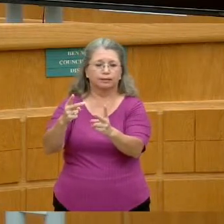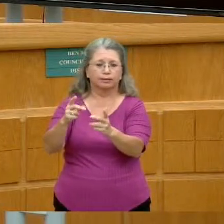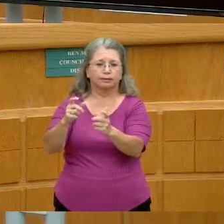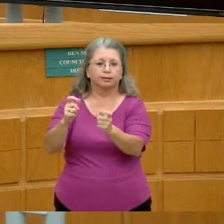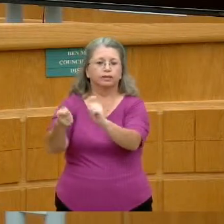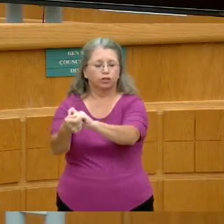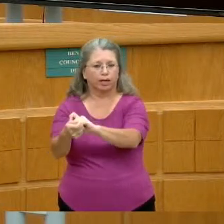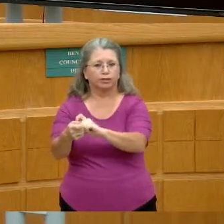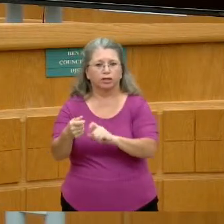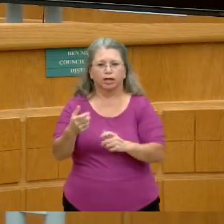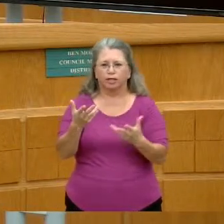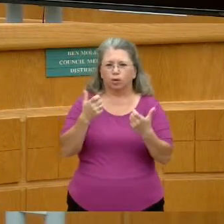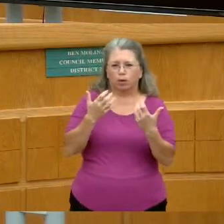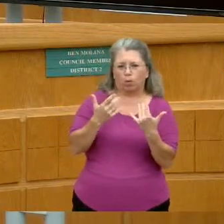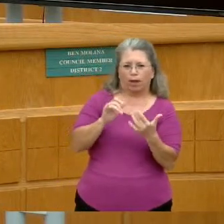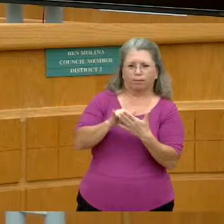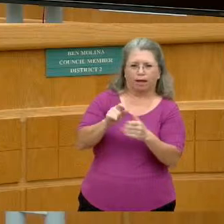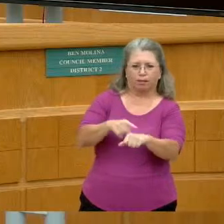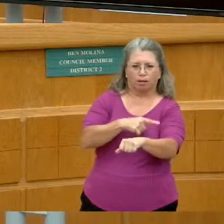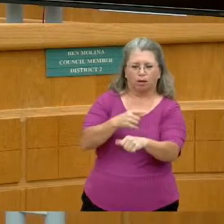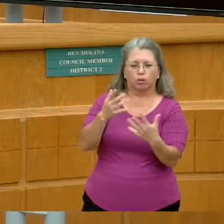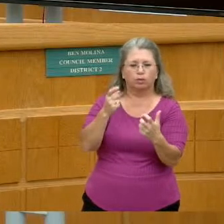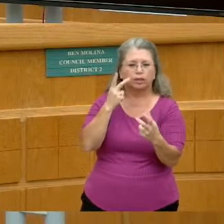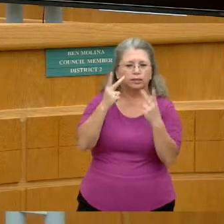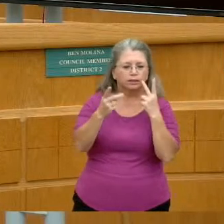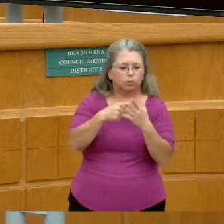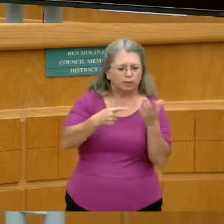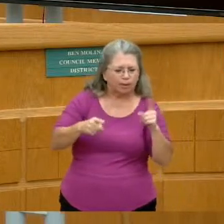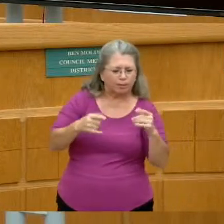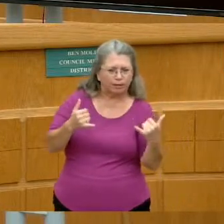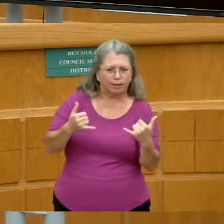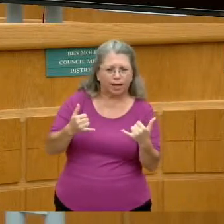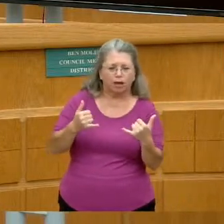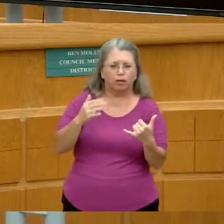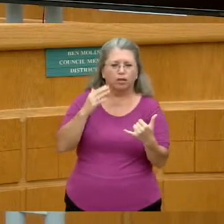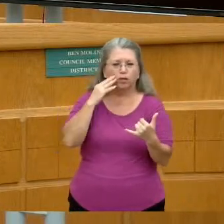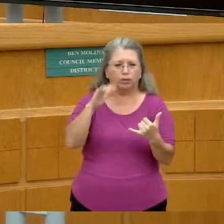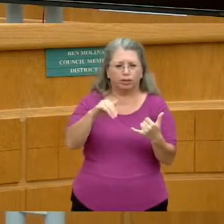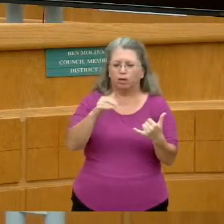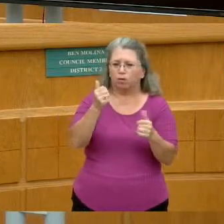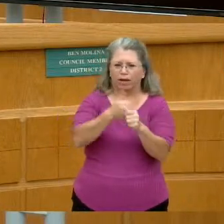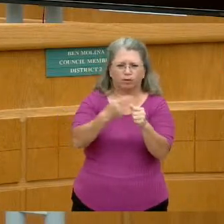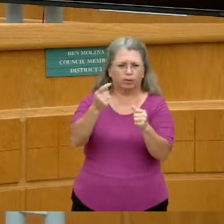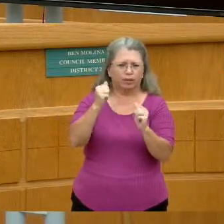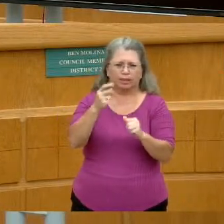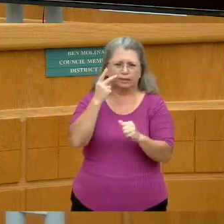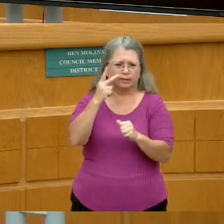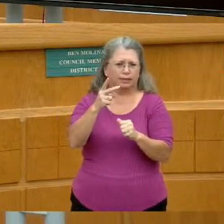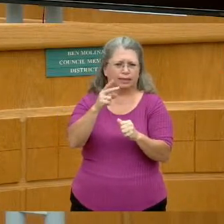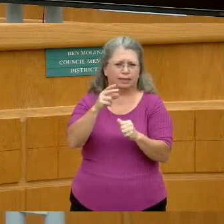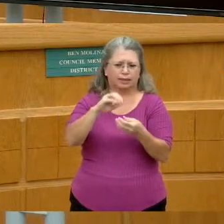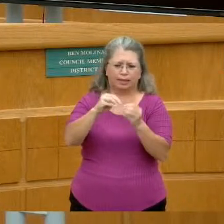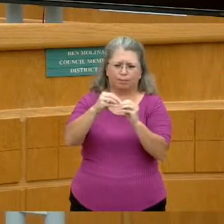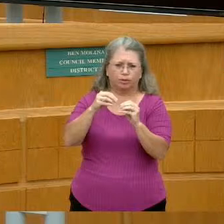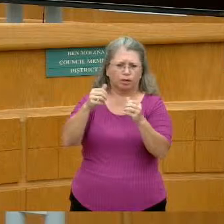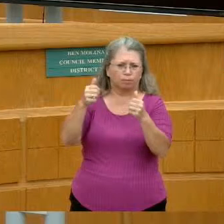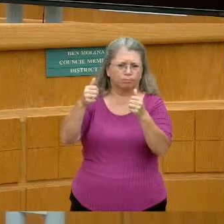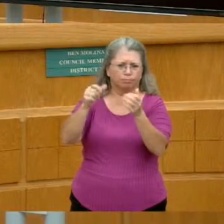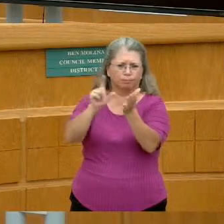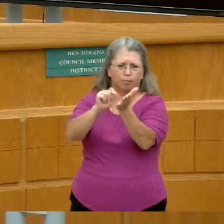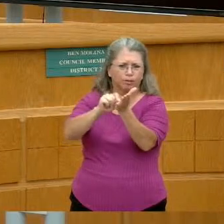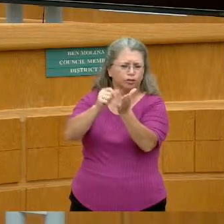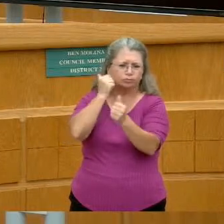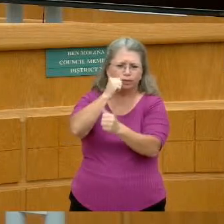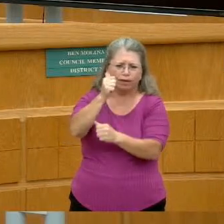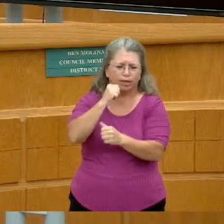that long. We want to see what's happening now. We know in the cases, everybody can see the cases are published every day. It's going up. It's going up every